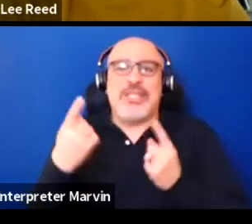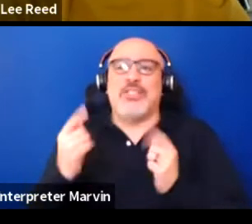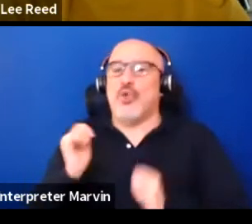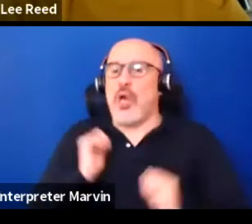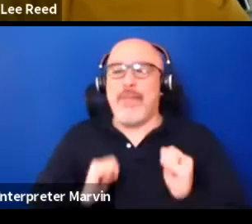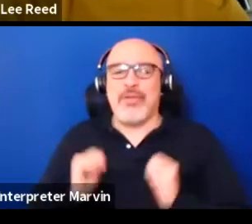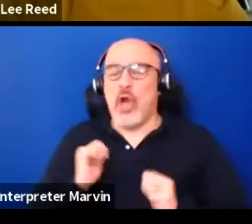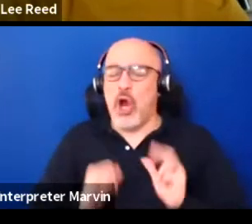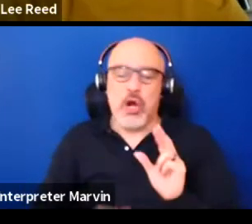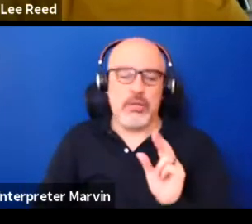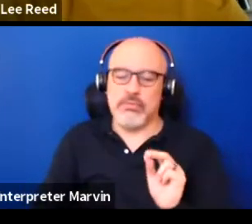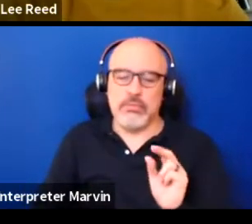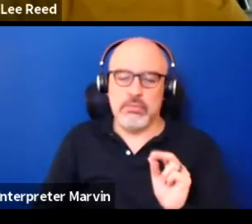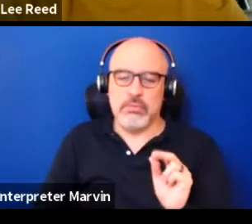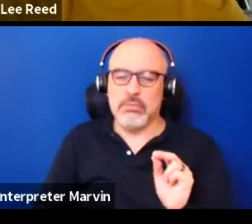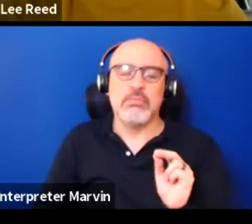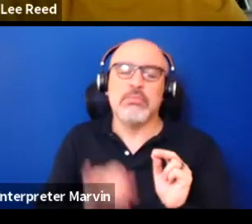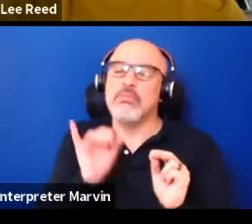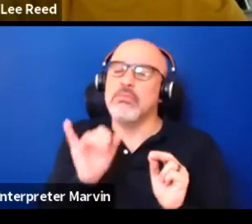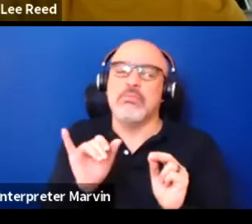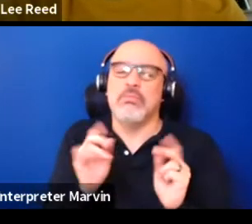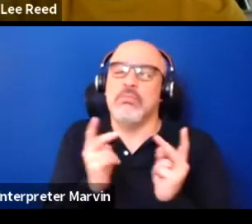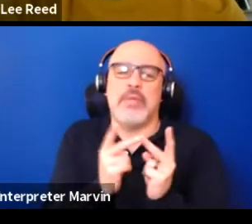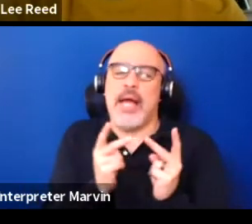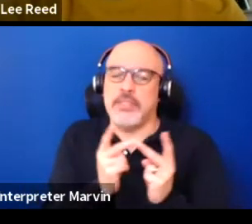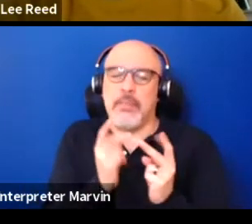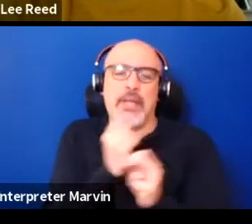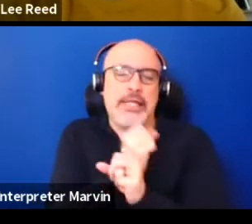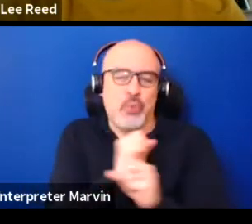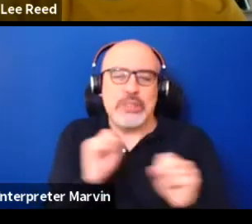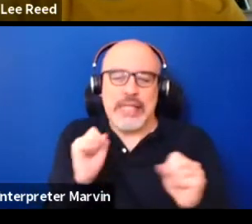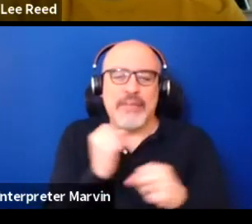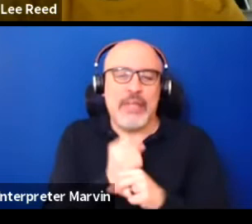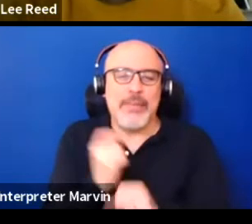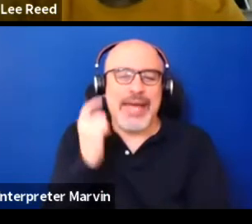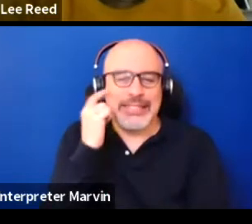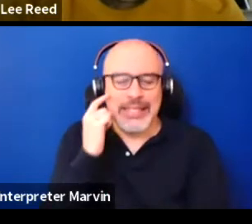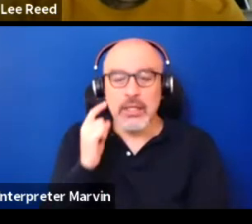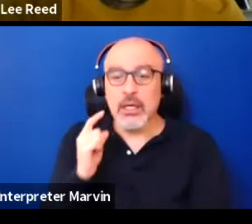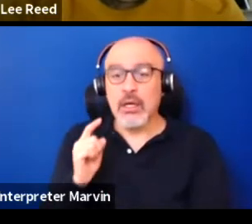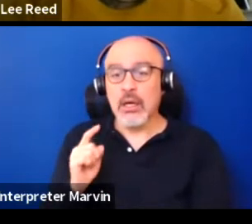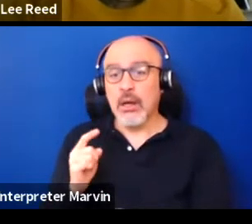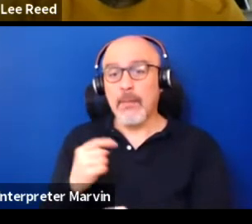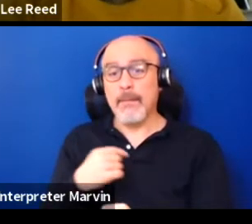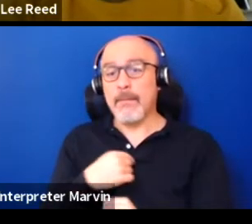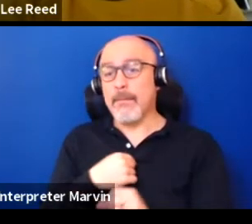right? That's a place where safety makes sense. But in terms of like,